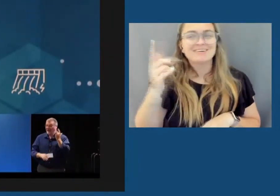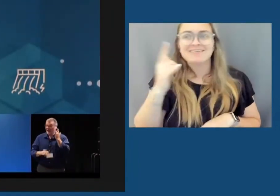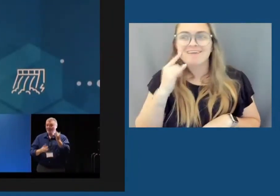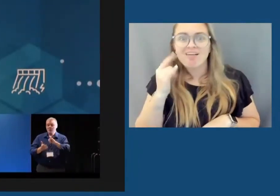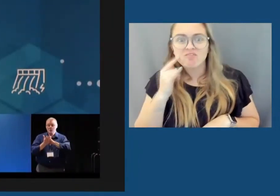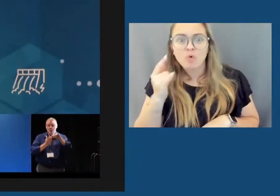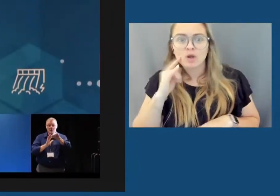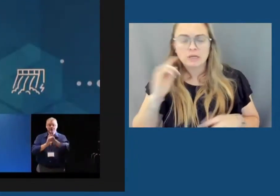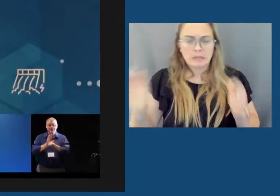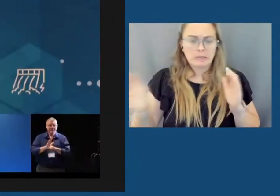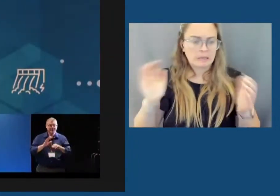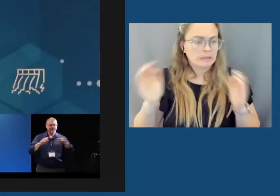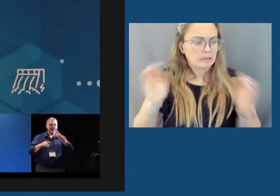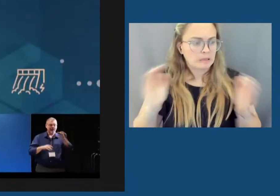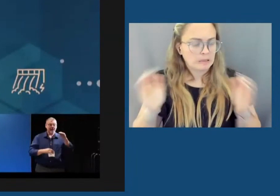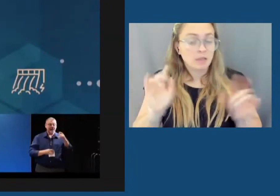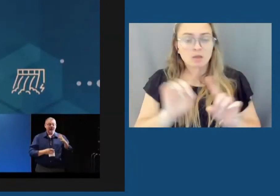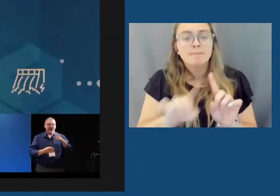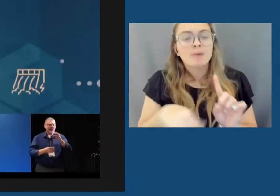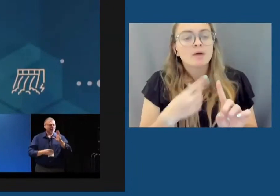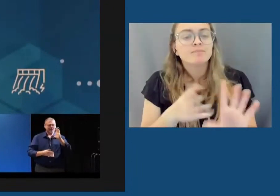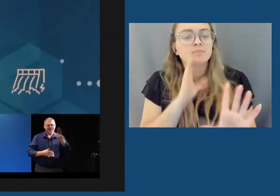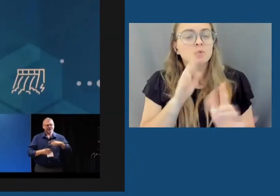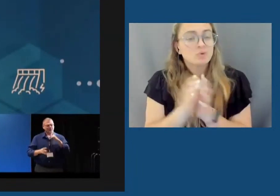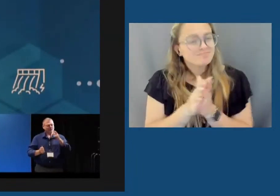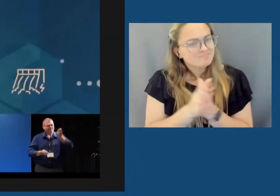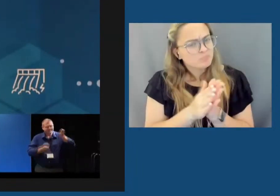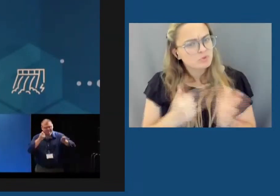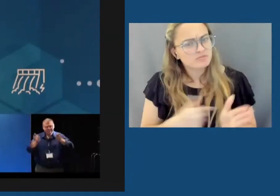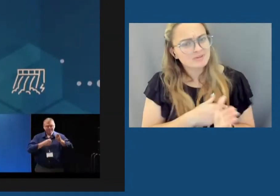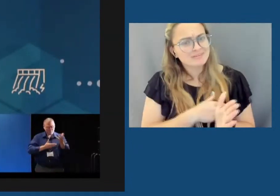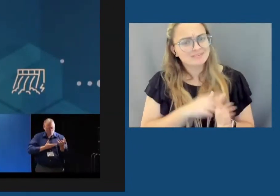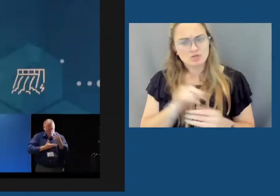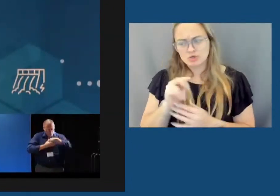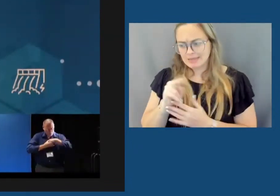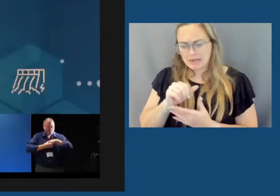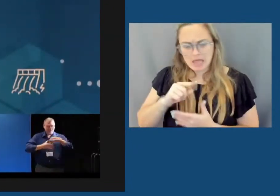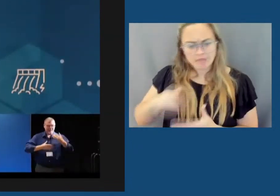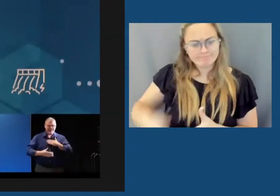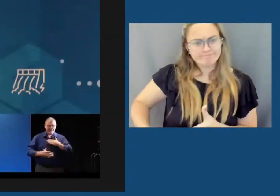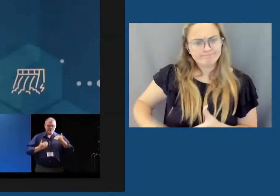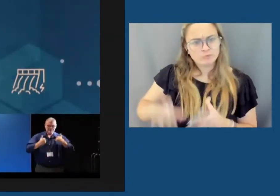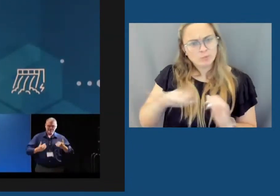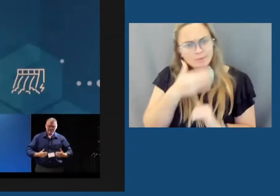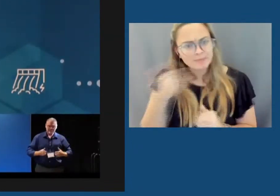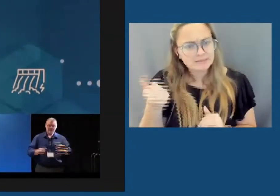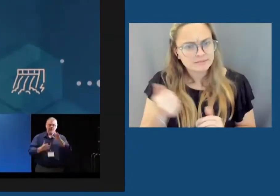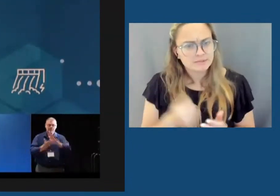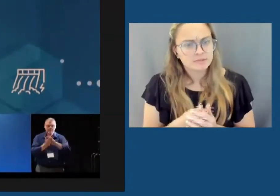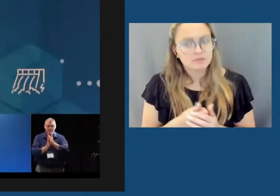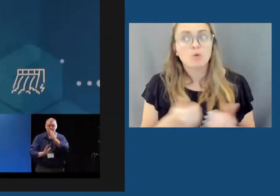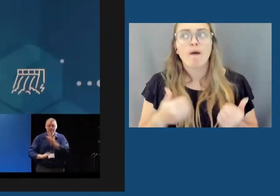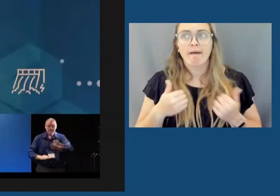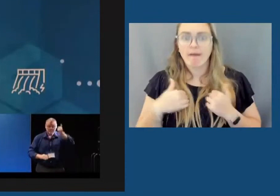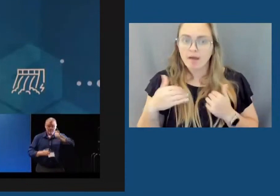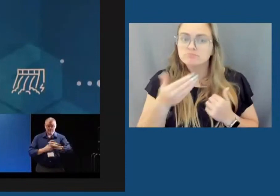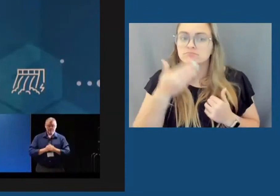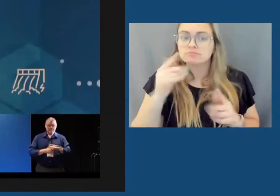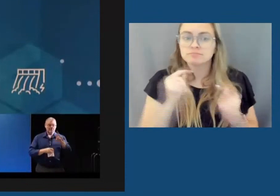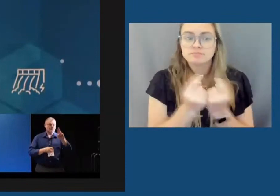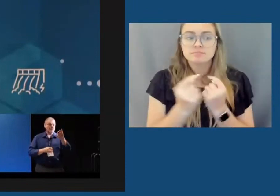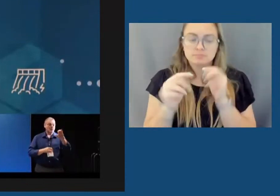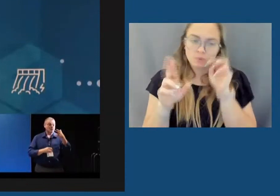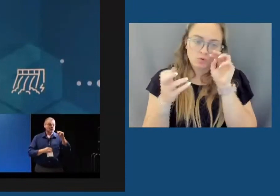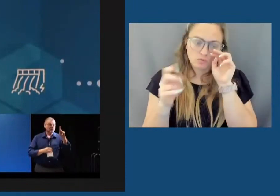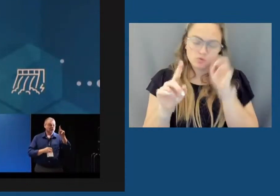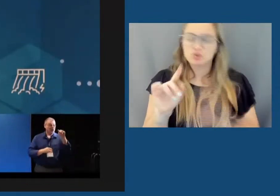mano a mano all the time. But it's what drives us. It's in our DNA to be the best. And so I have the best. Richard Kaufman is